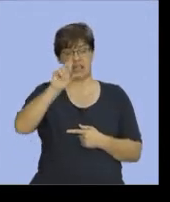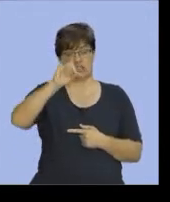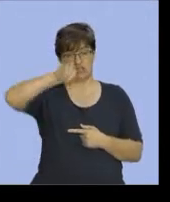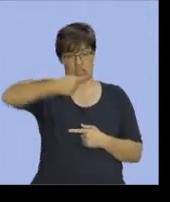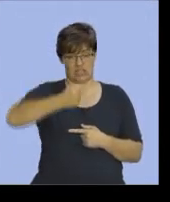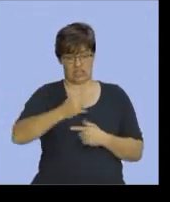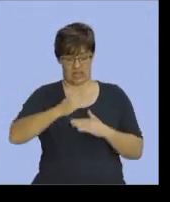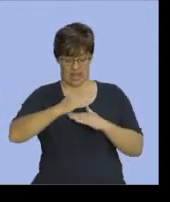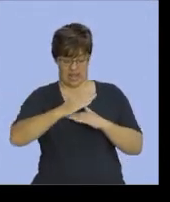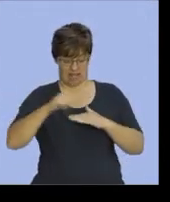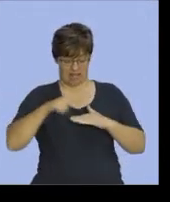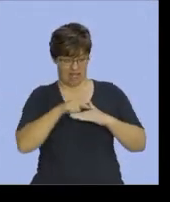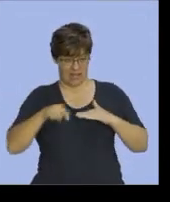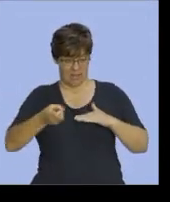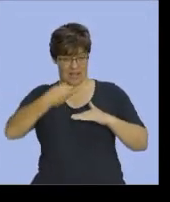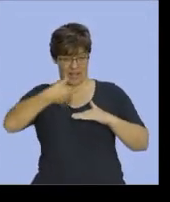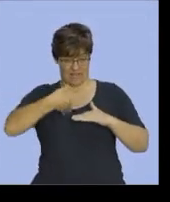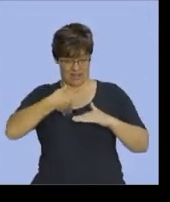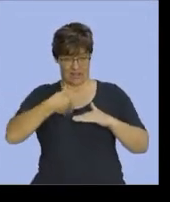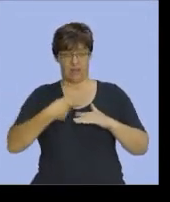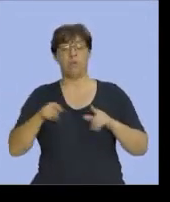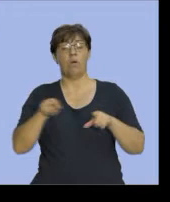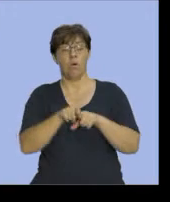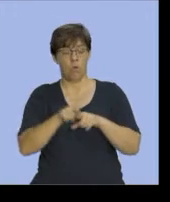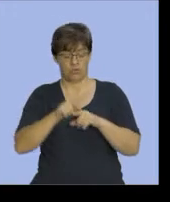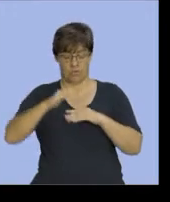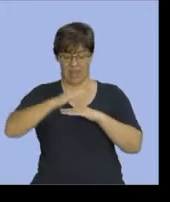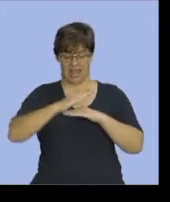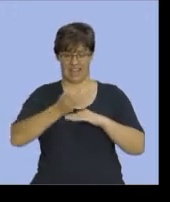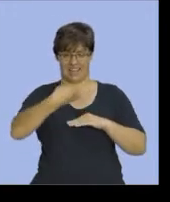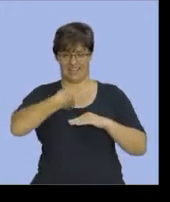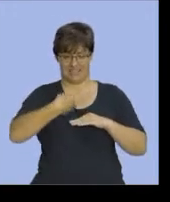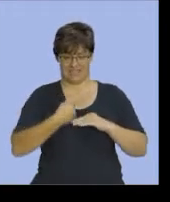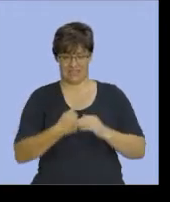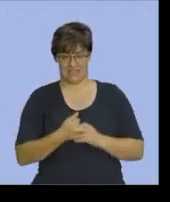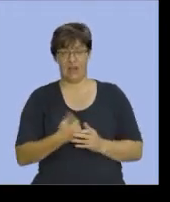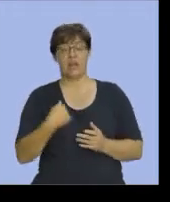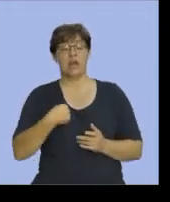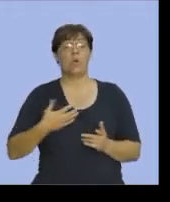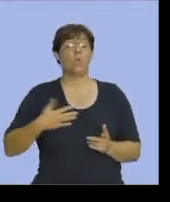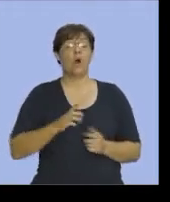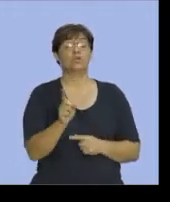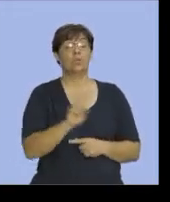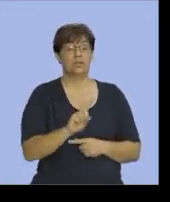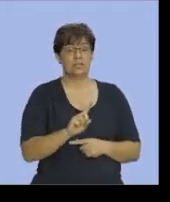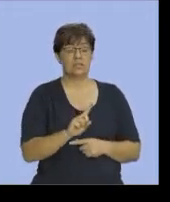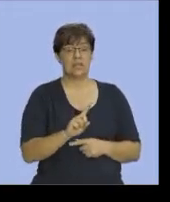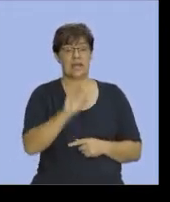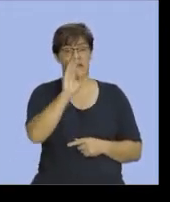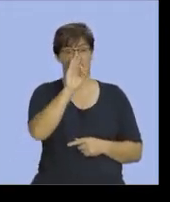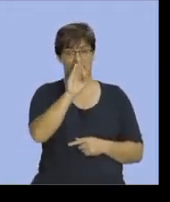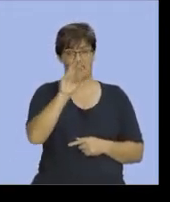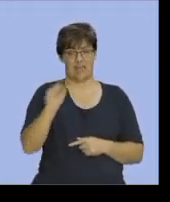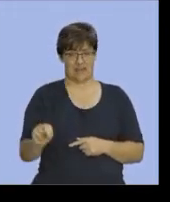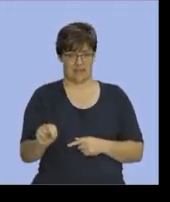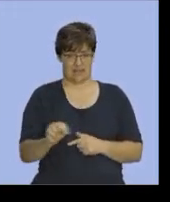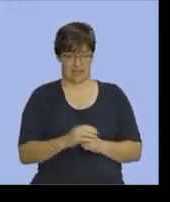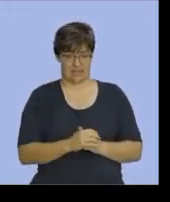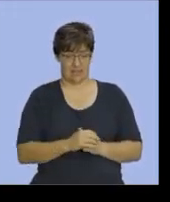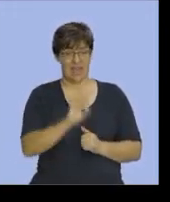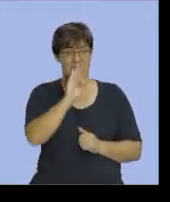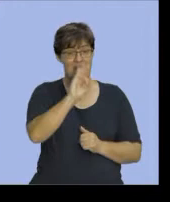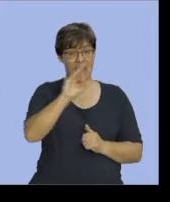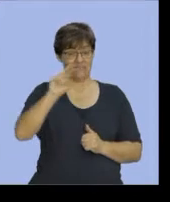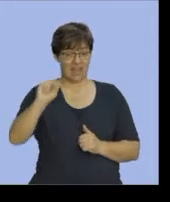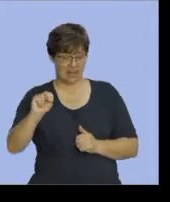the angle, and I'm also given the angle. Now I'm trying to find Fn, right?